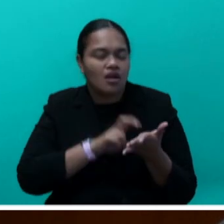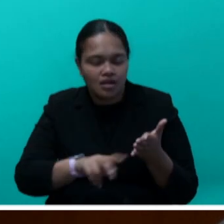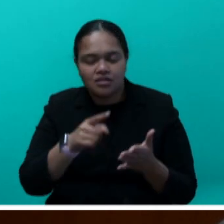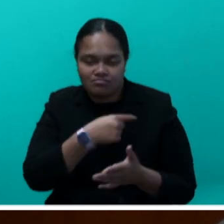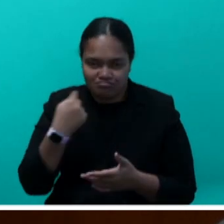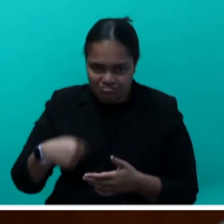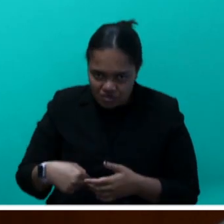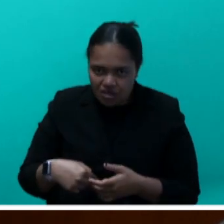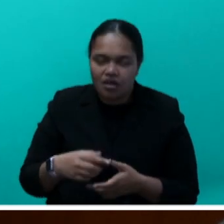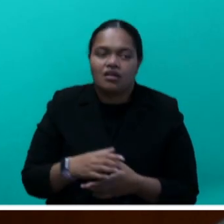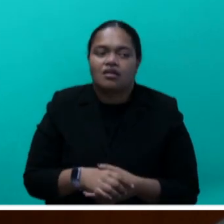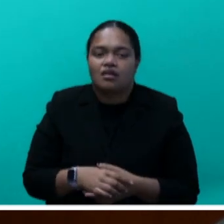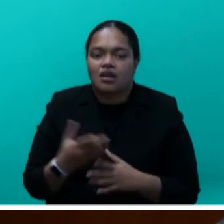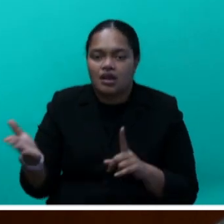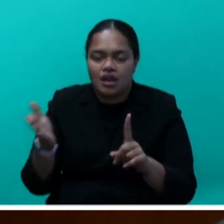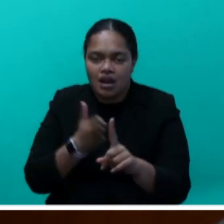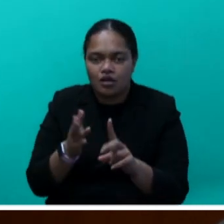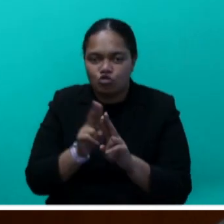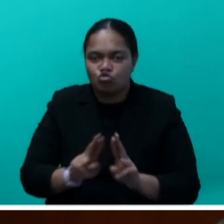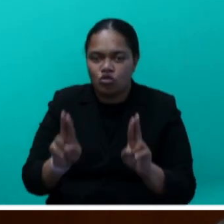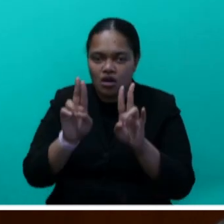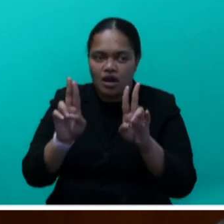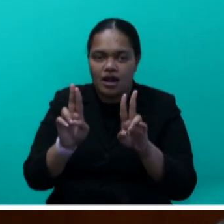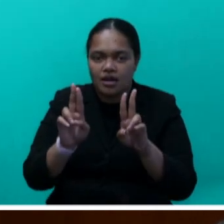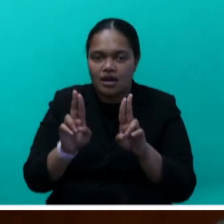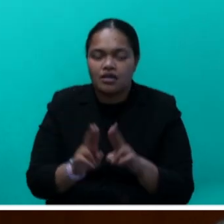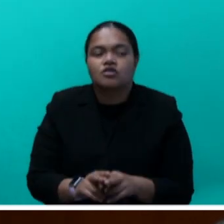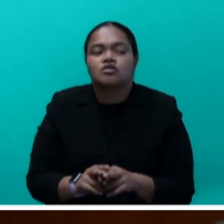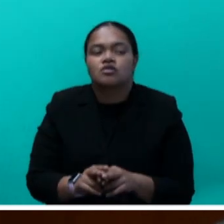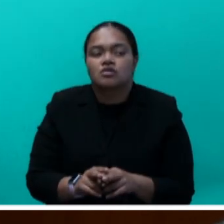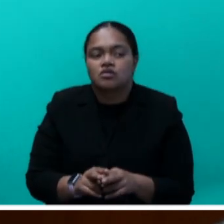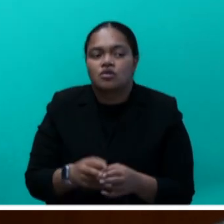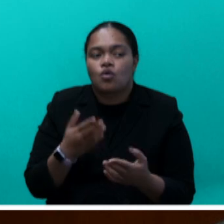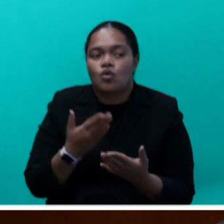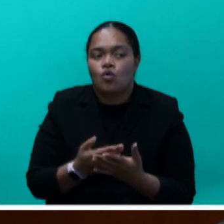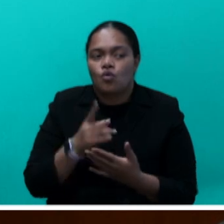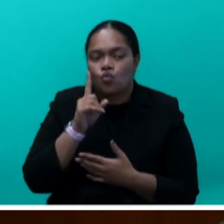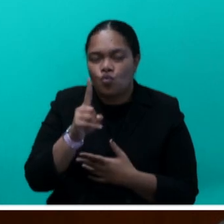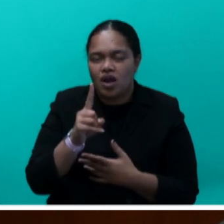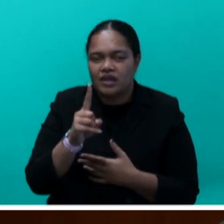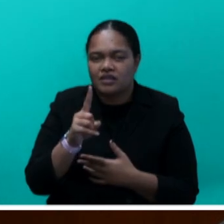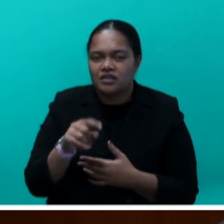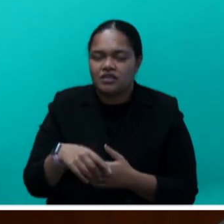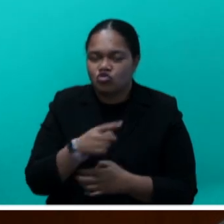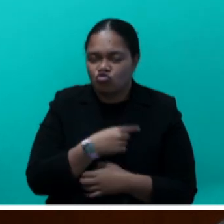China, in line with the United Nations resolution on the One China principle.